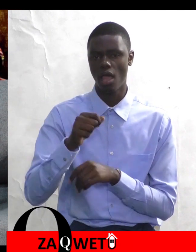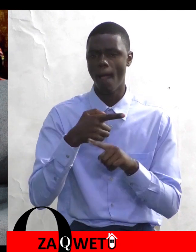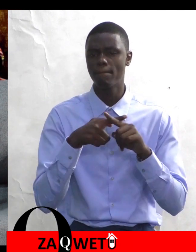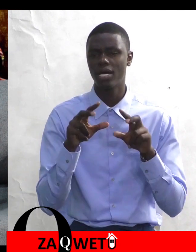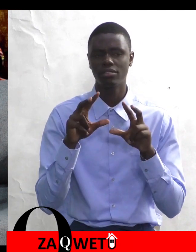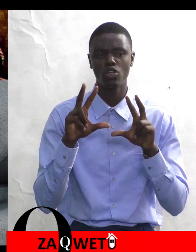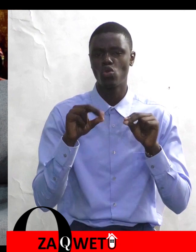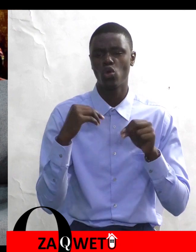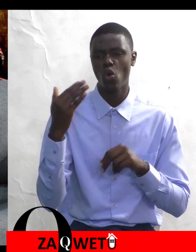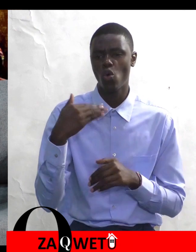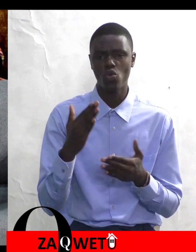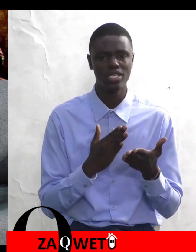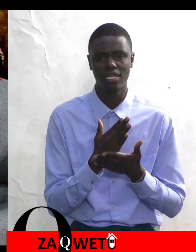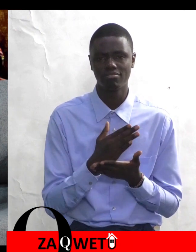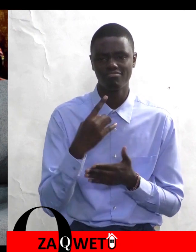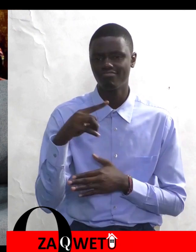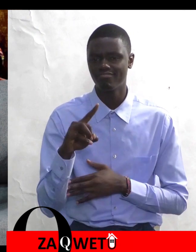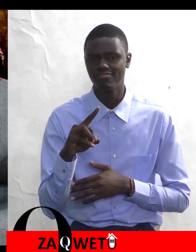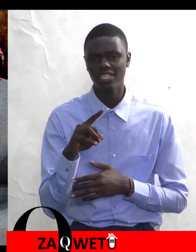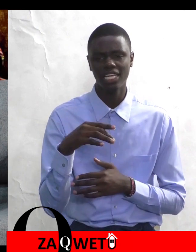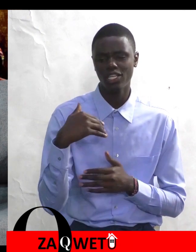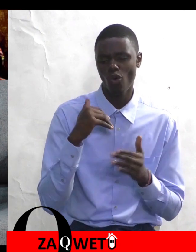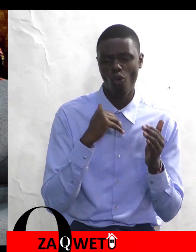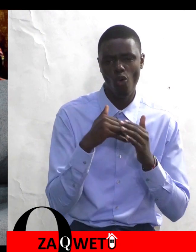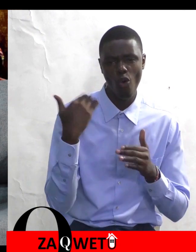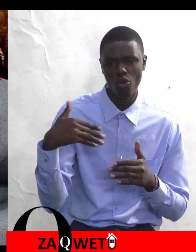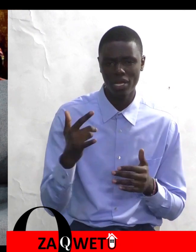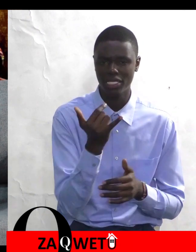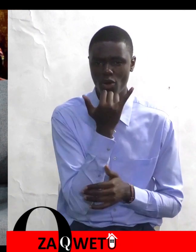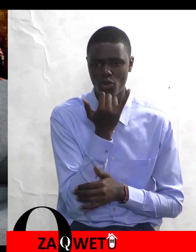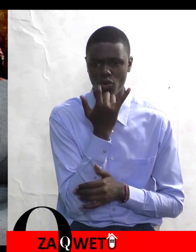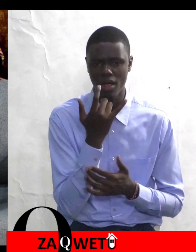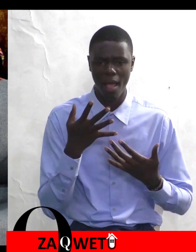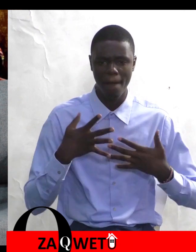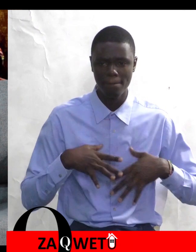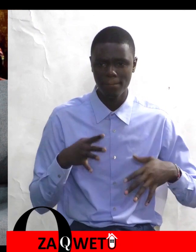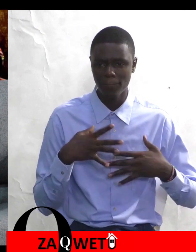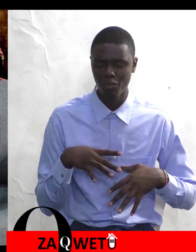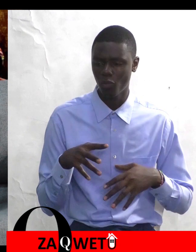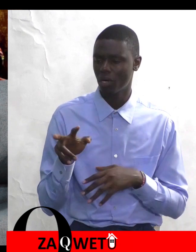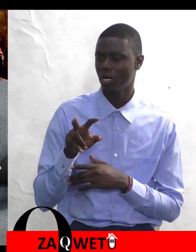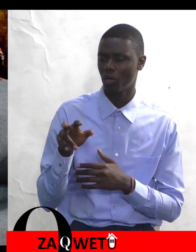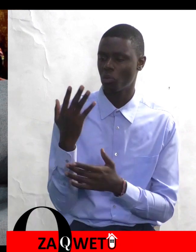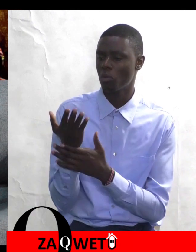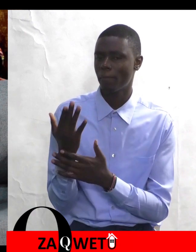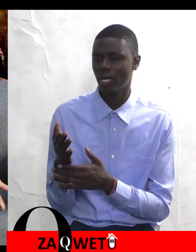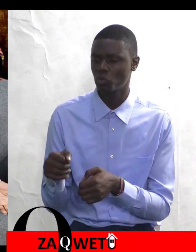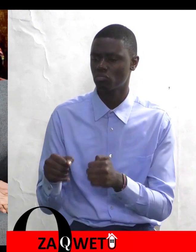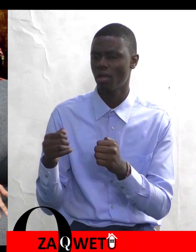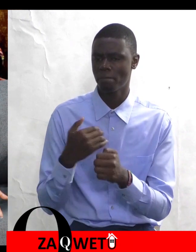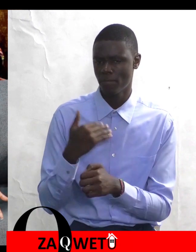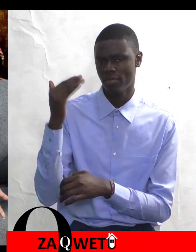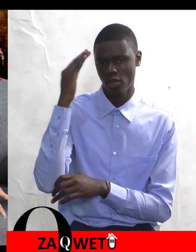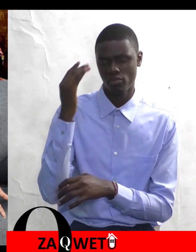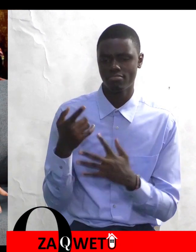PWDs. Yes. But it's not always right. Actually, it's almost always wrong. Yeah, people are used to the beggars